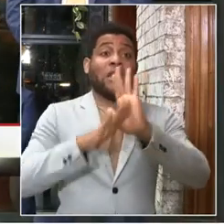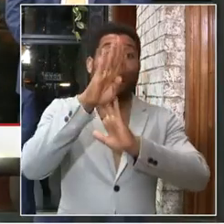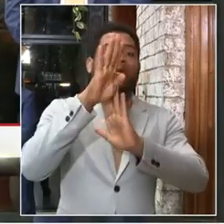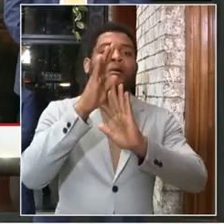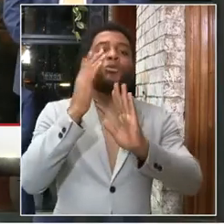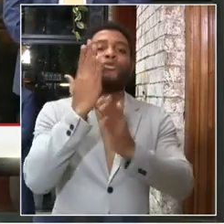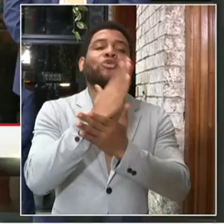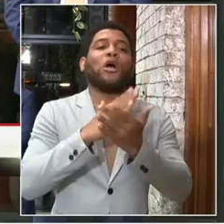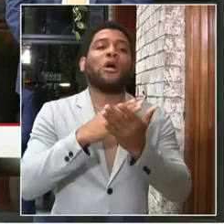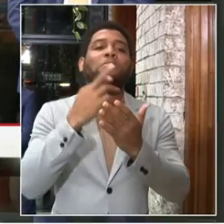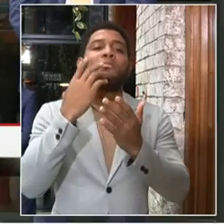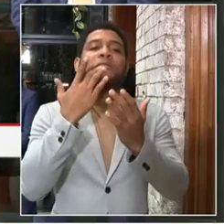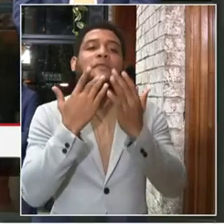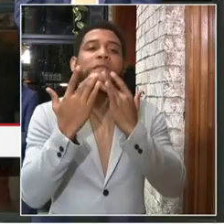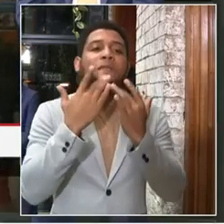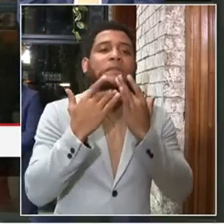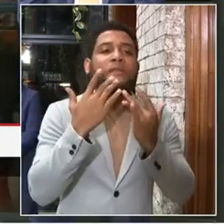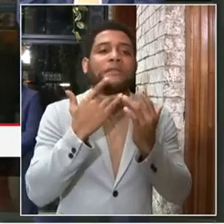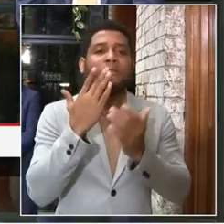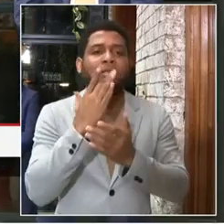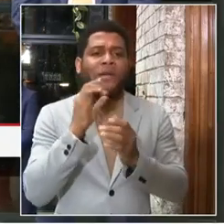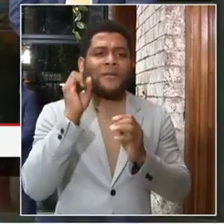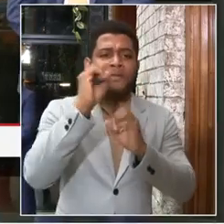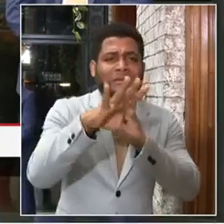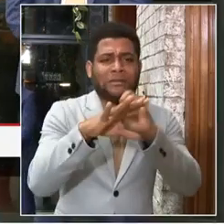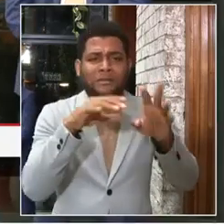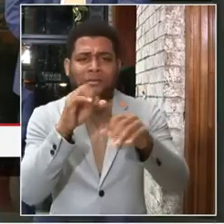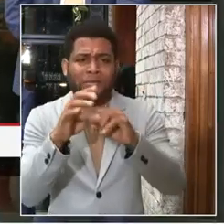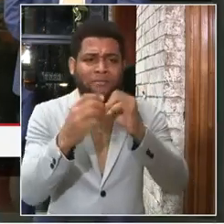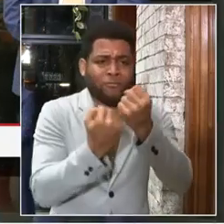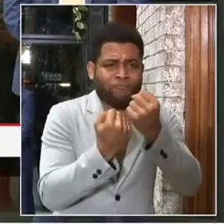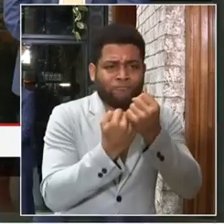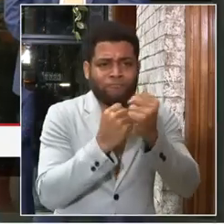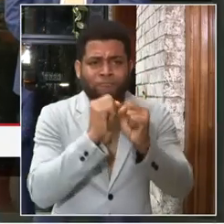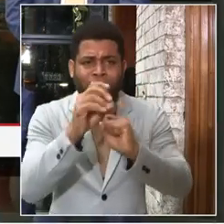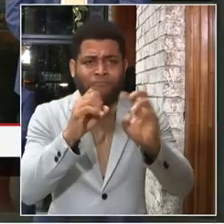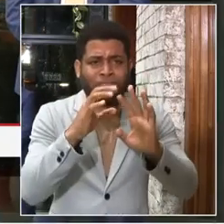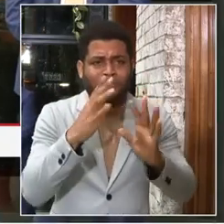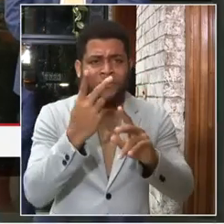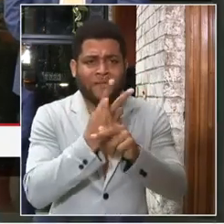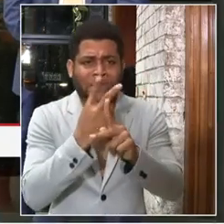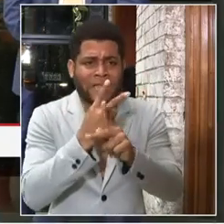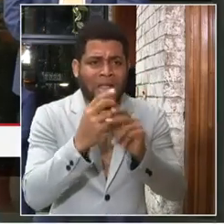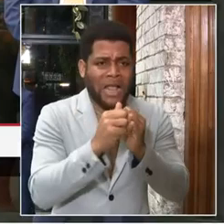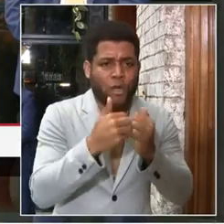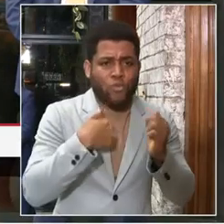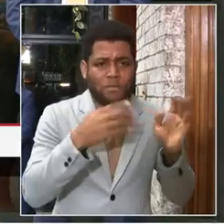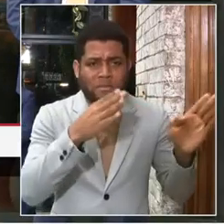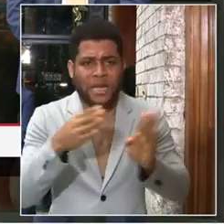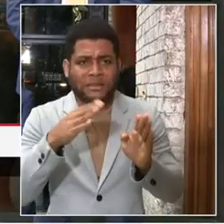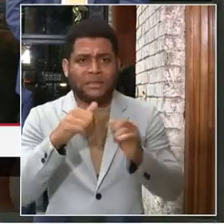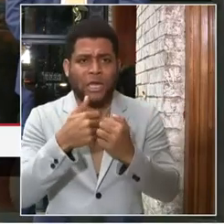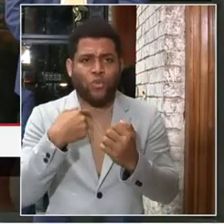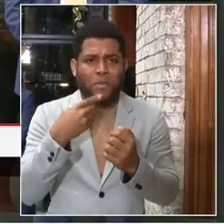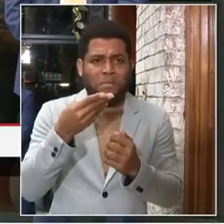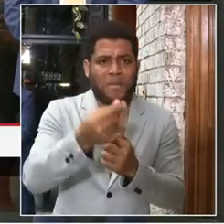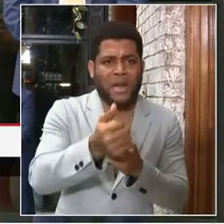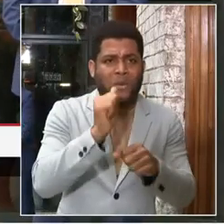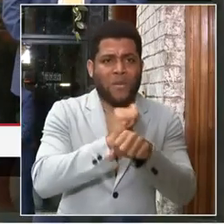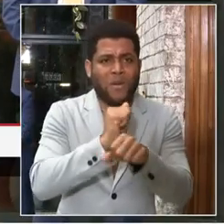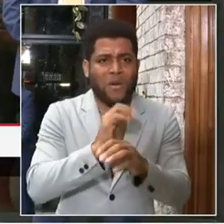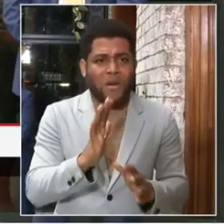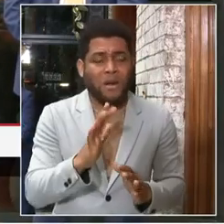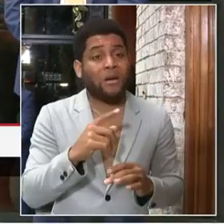like we've thrown some things at them, including changes in the way that they pay workers. So there's